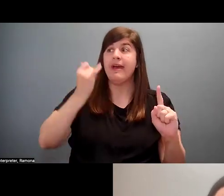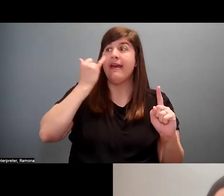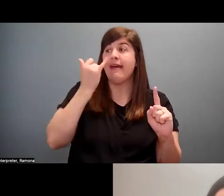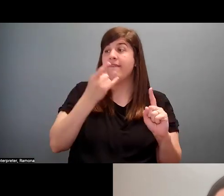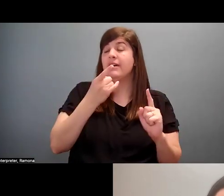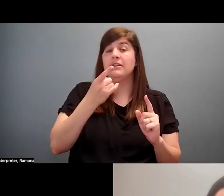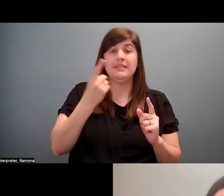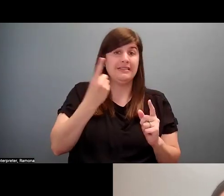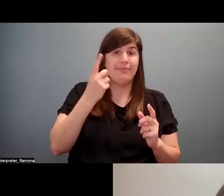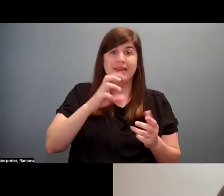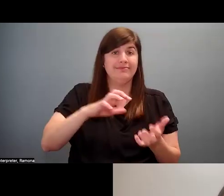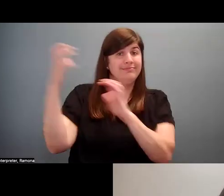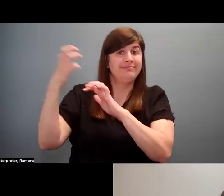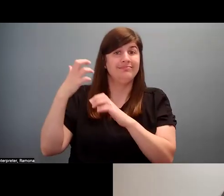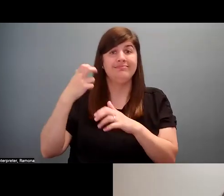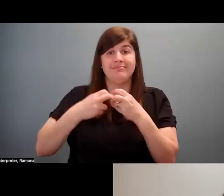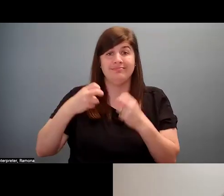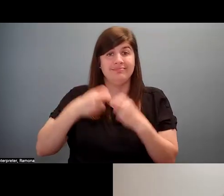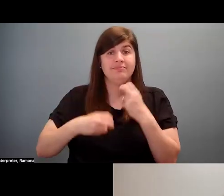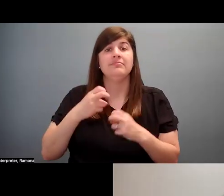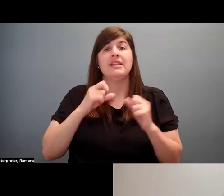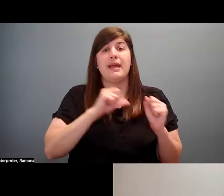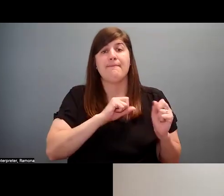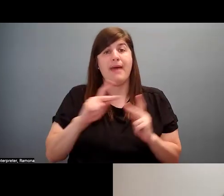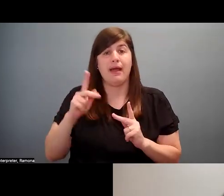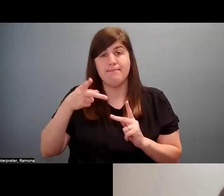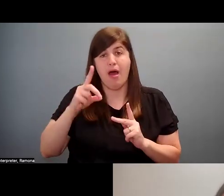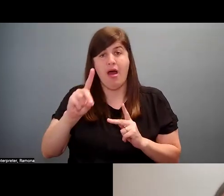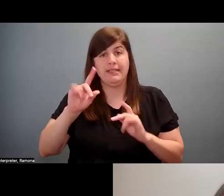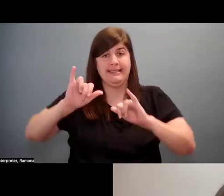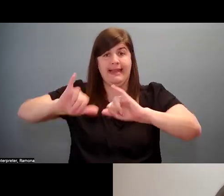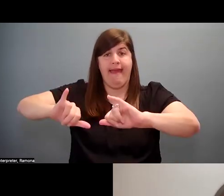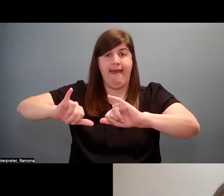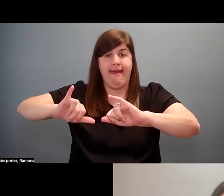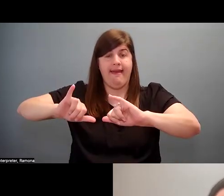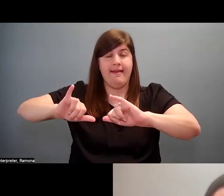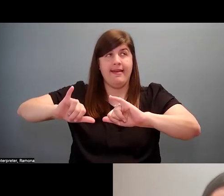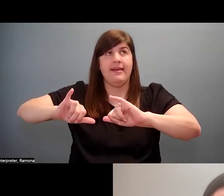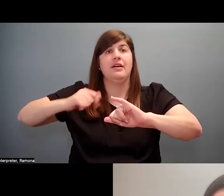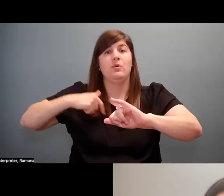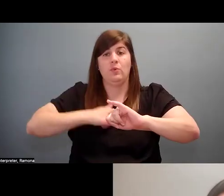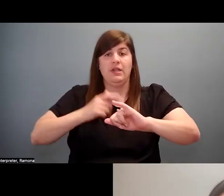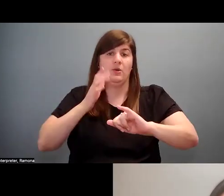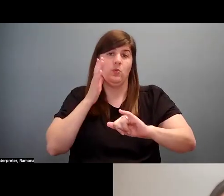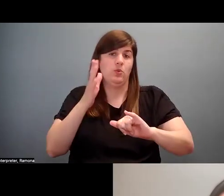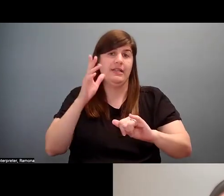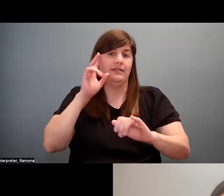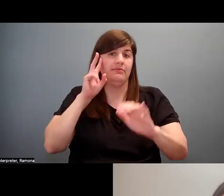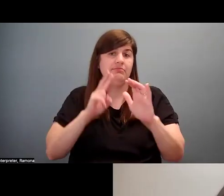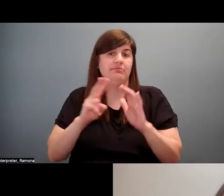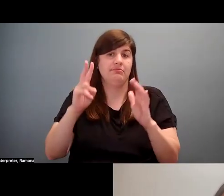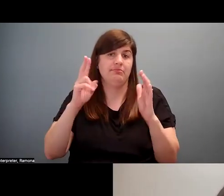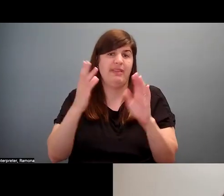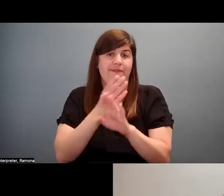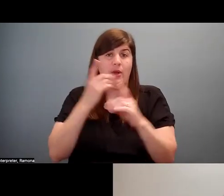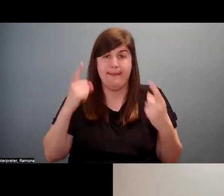do malfunction, then they can return to their little pod and just stay there. And we'd want to anticipate that before it happens.